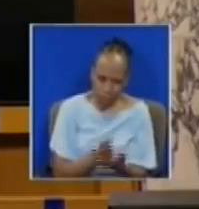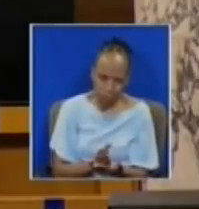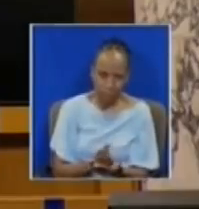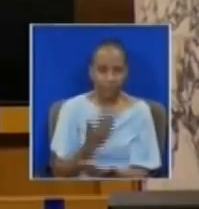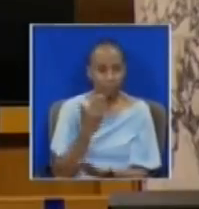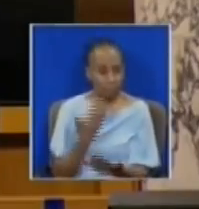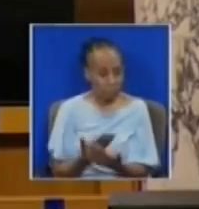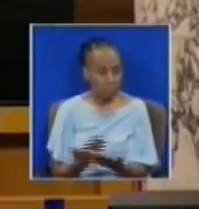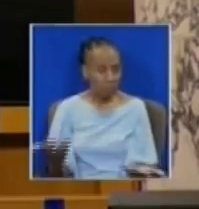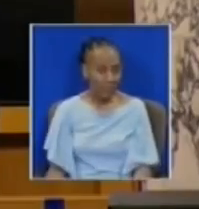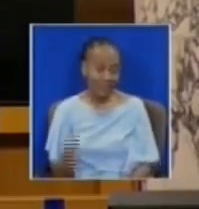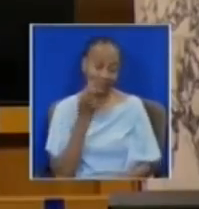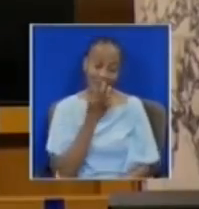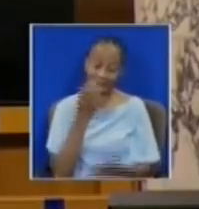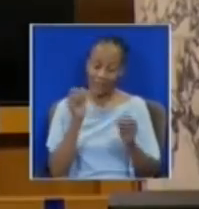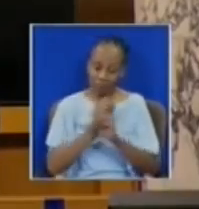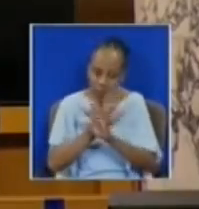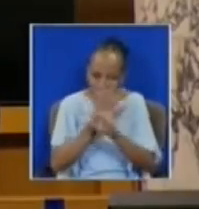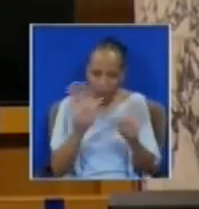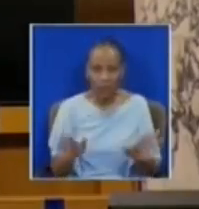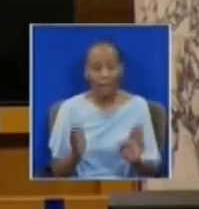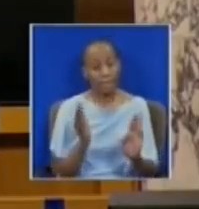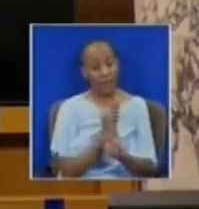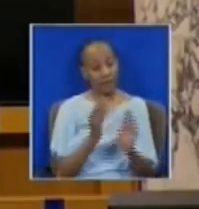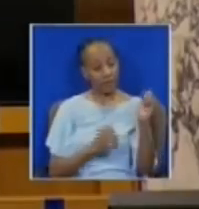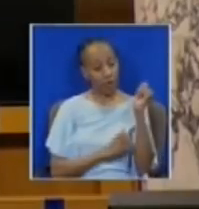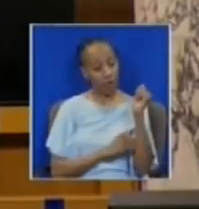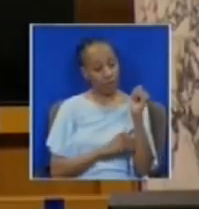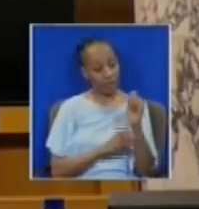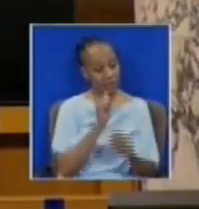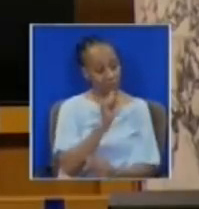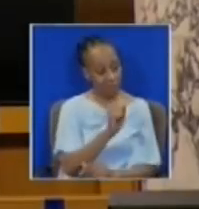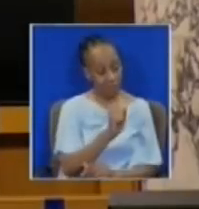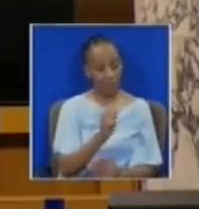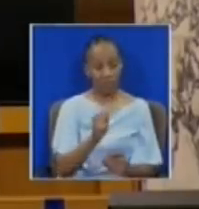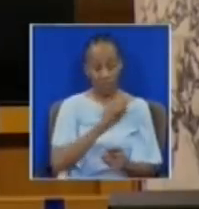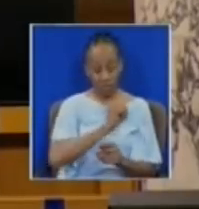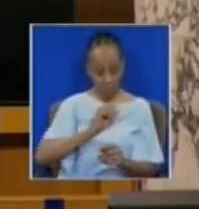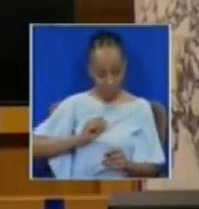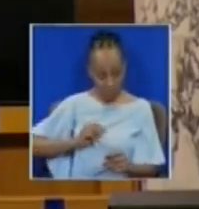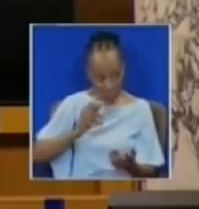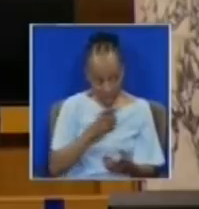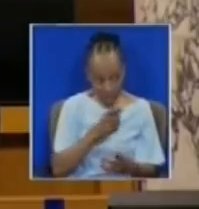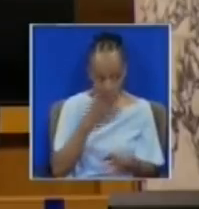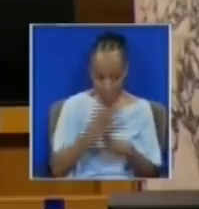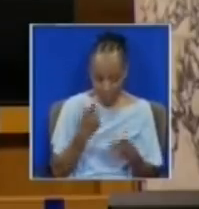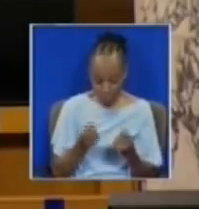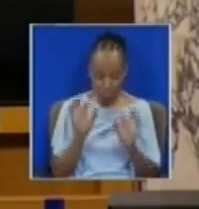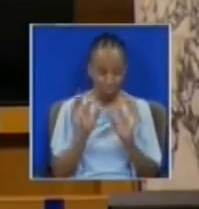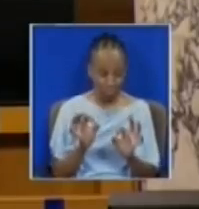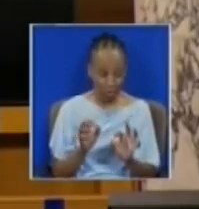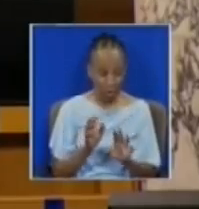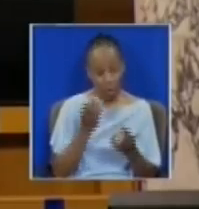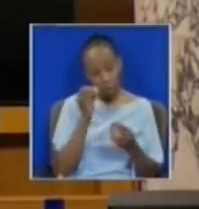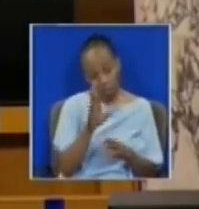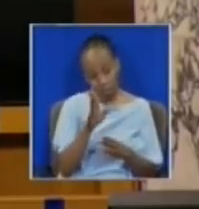have the opportunity to then ask them questions that relate to the answers that they give you. And they're a little more tricky. But imagine a written question.